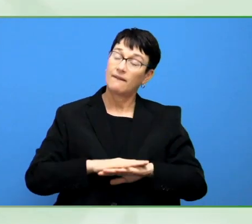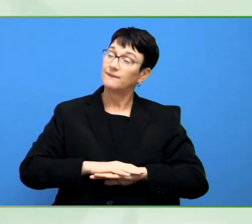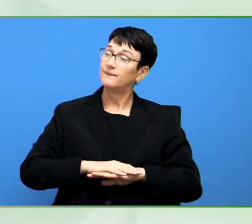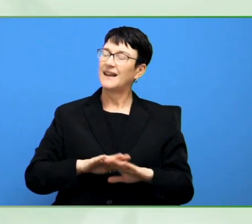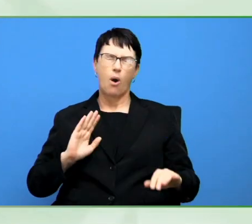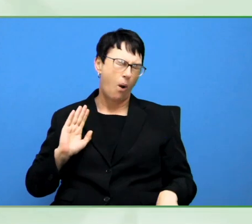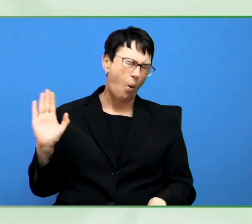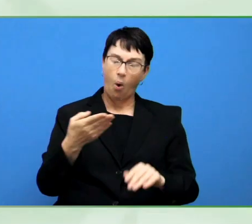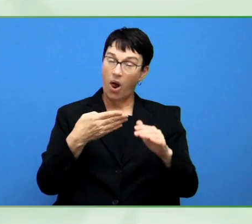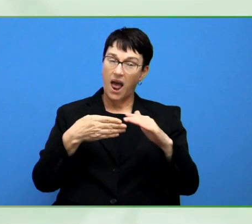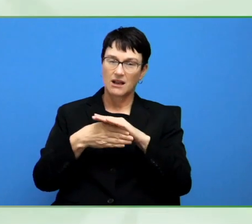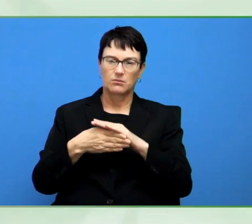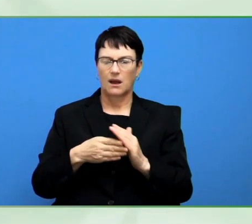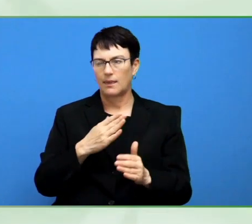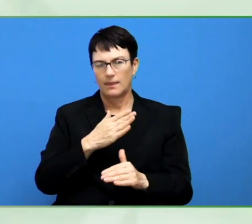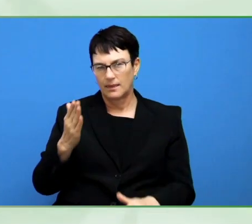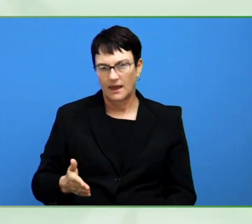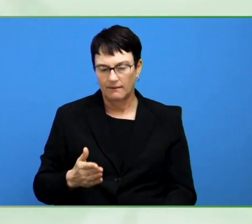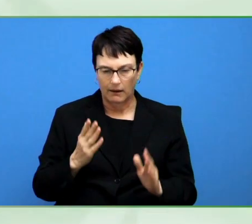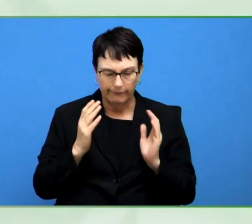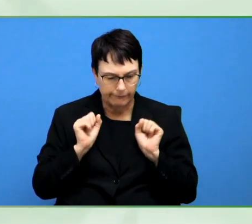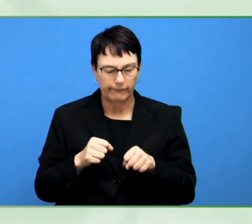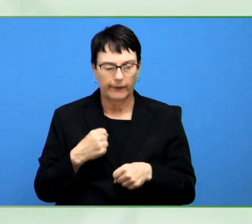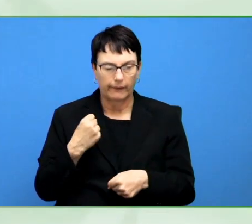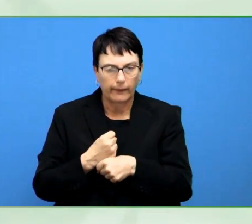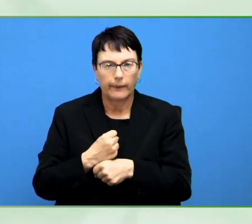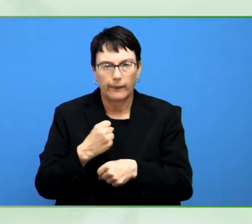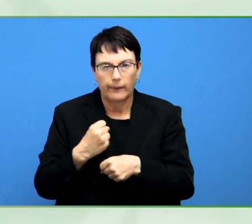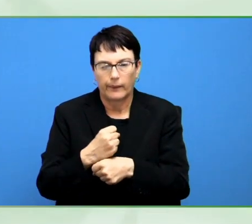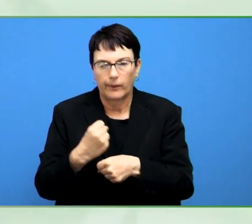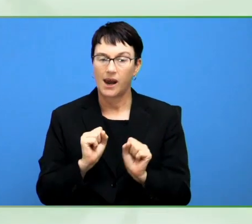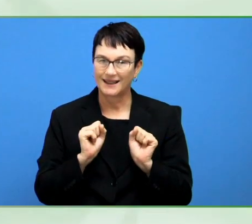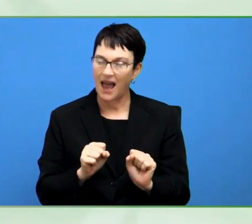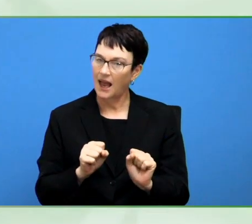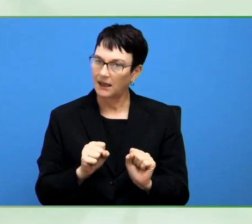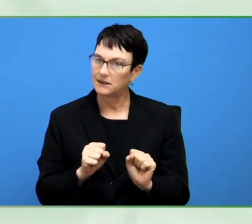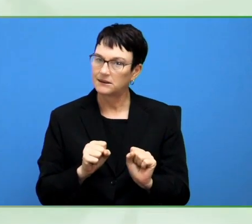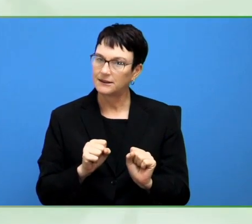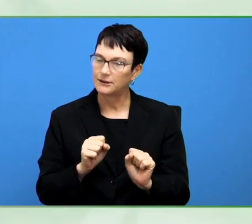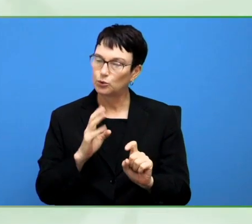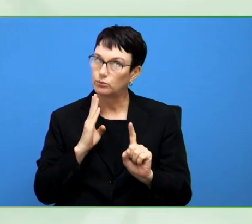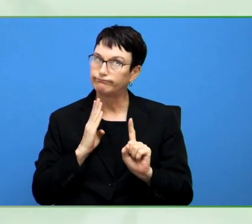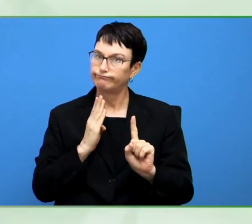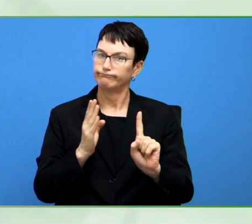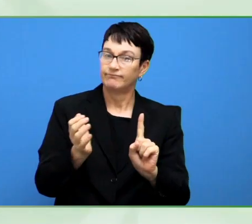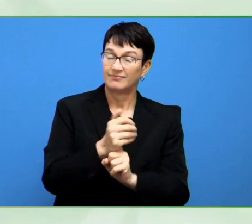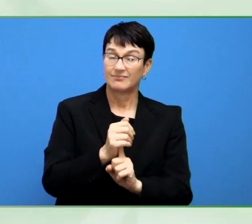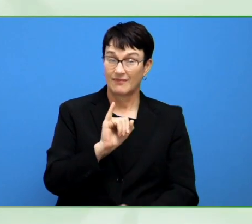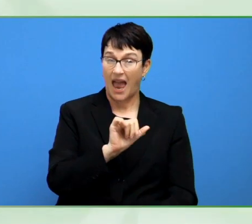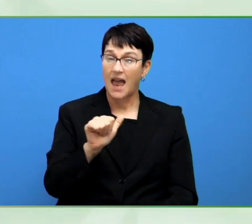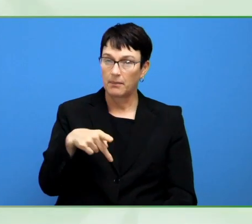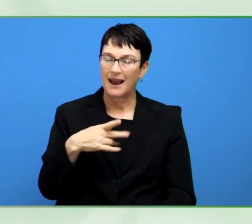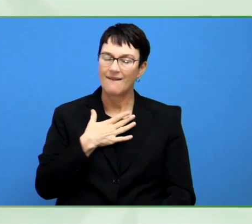workflow. So we need to develop the skills. So that's the IAAP's goal, to make sure and to really highlight the